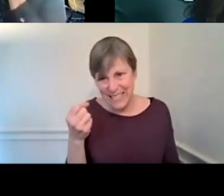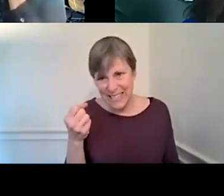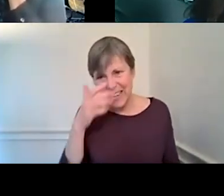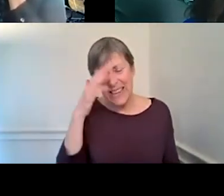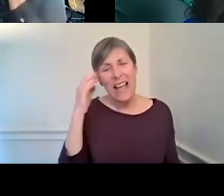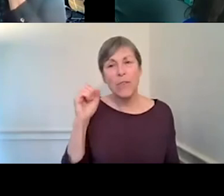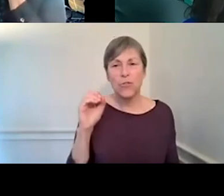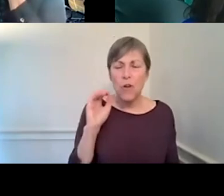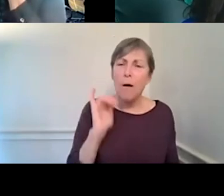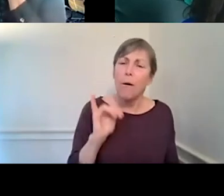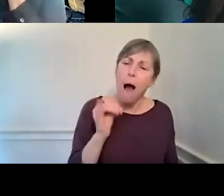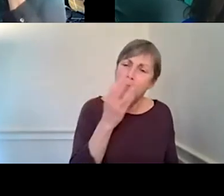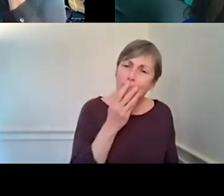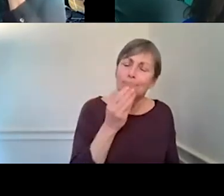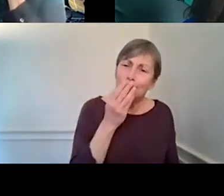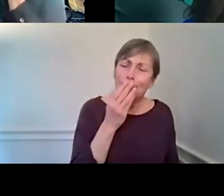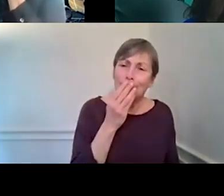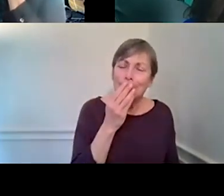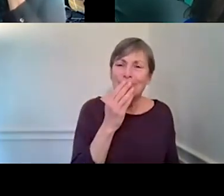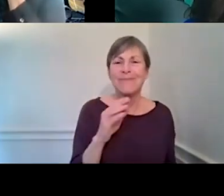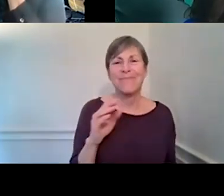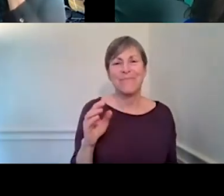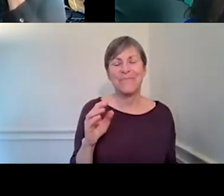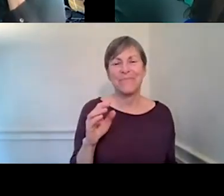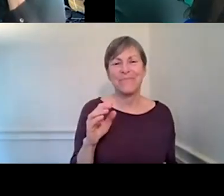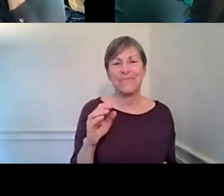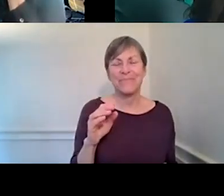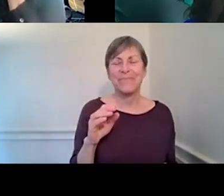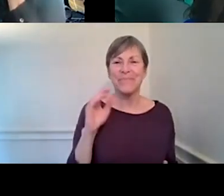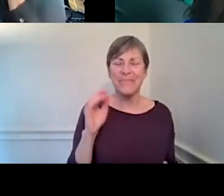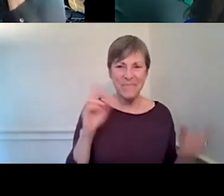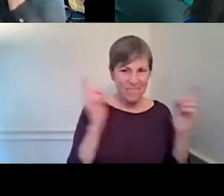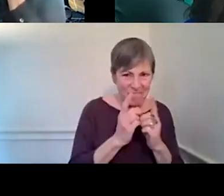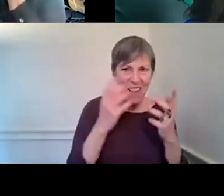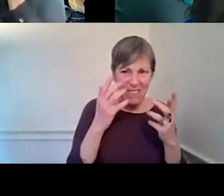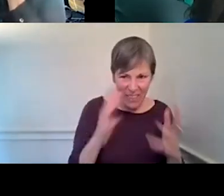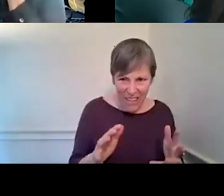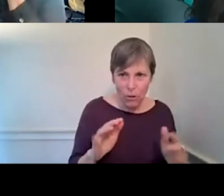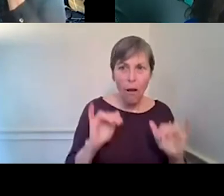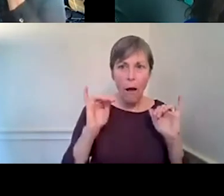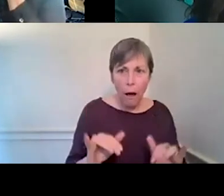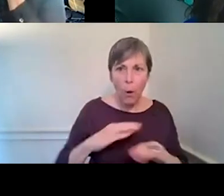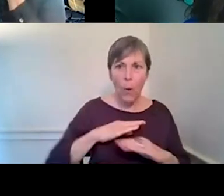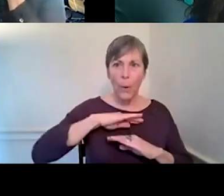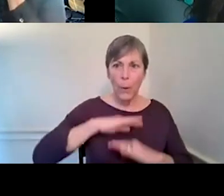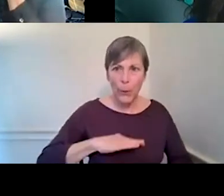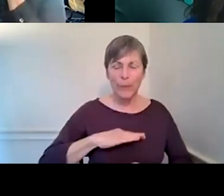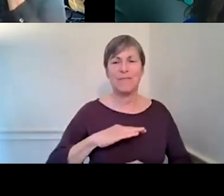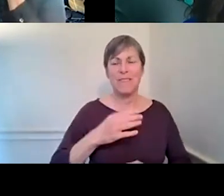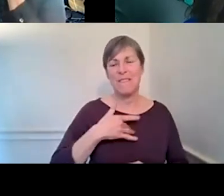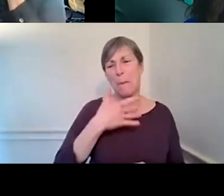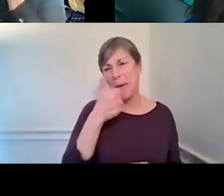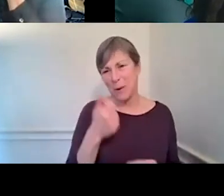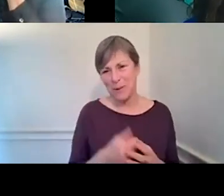So it kind of got me into place, but then I obviously came out of that pretty okay after he made that comment to me,